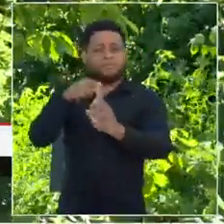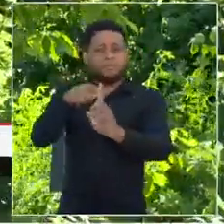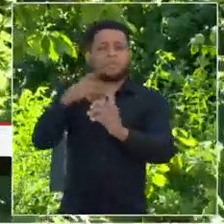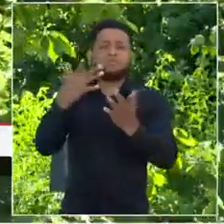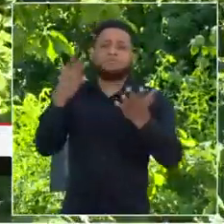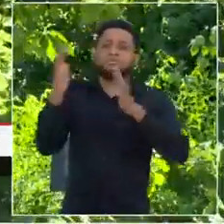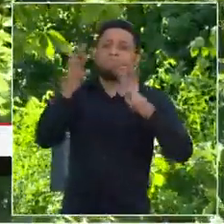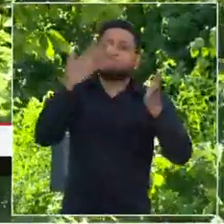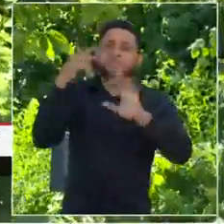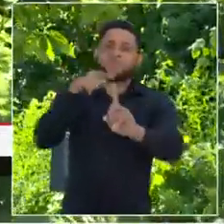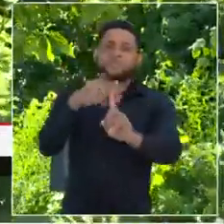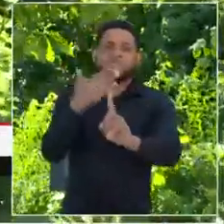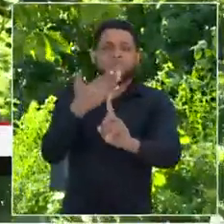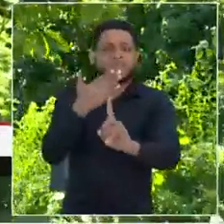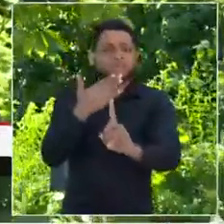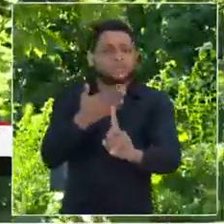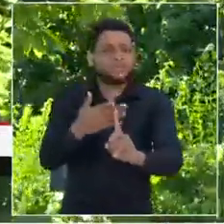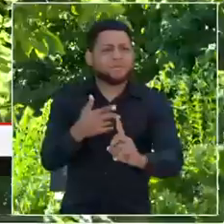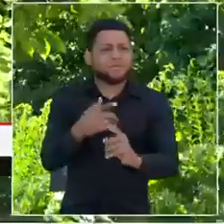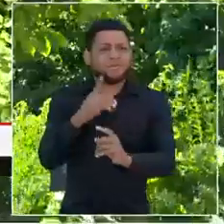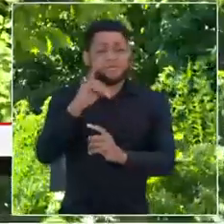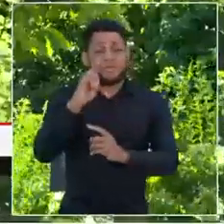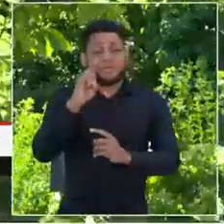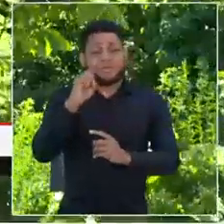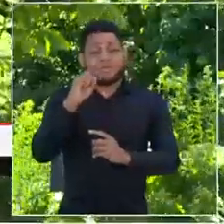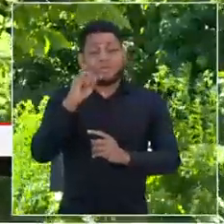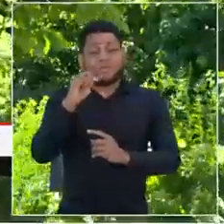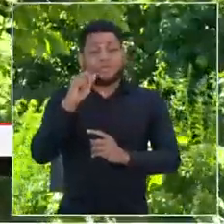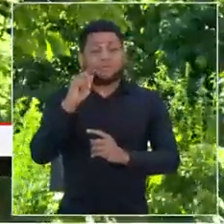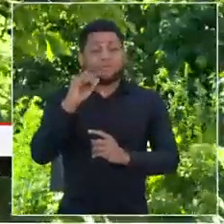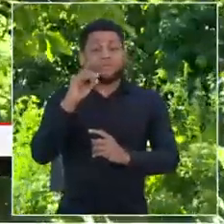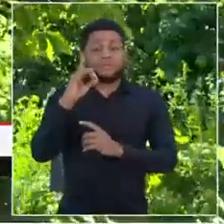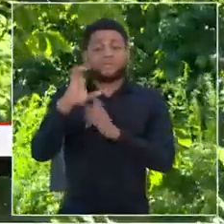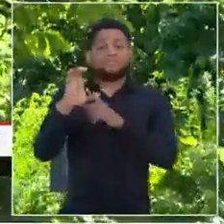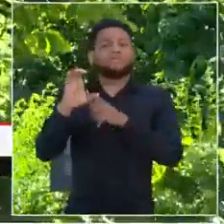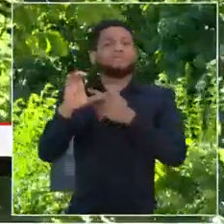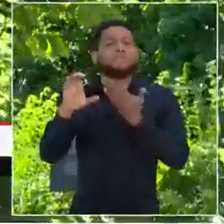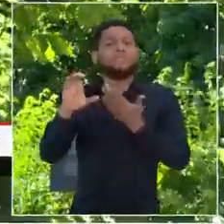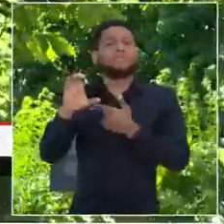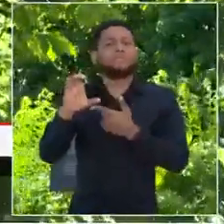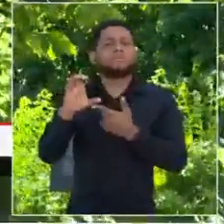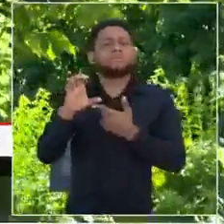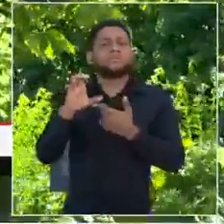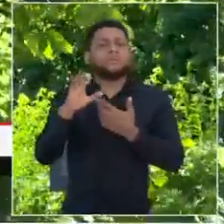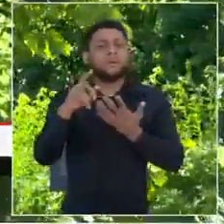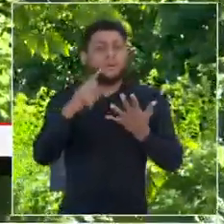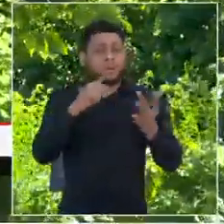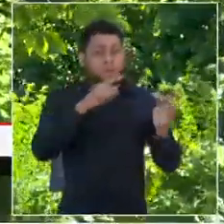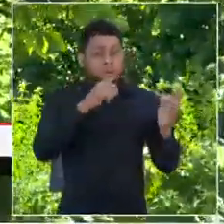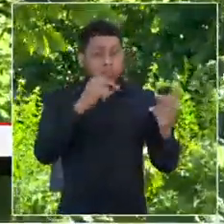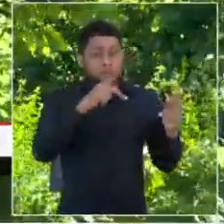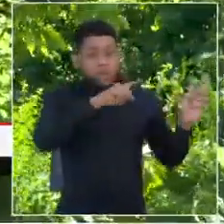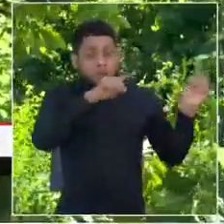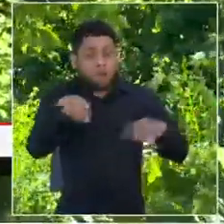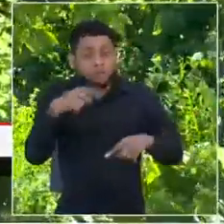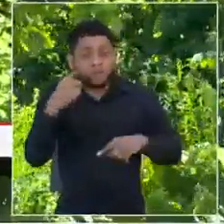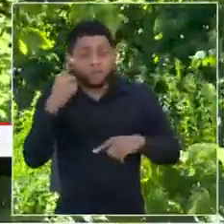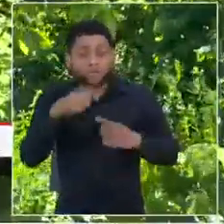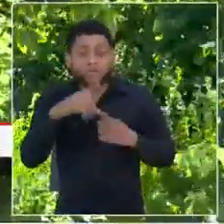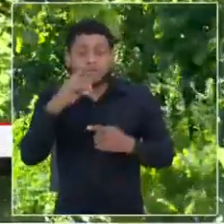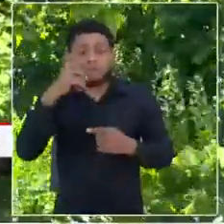So, Destination DC, what do? Don't people automatically come to Washington because we're a great destination?